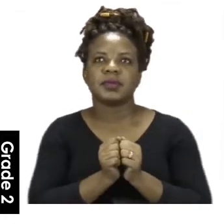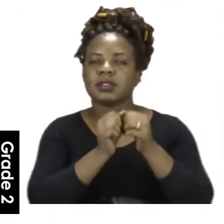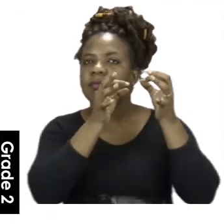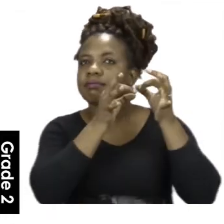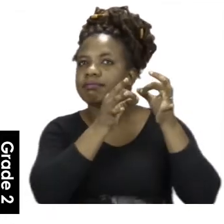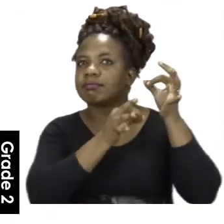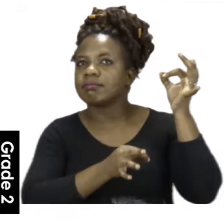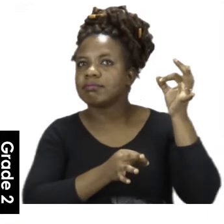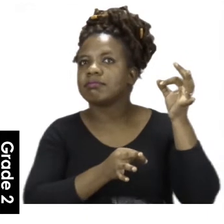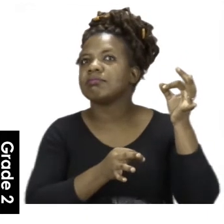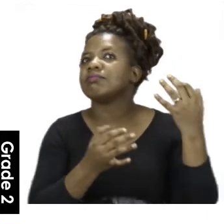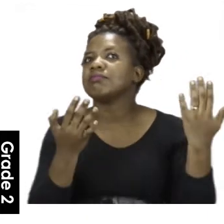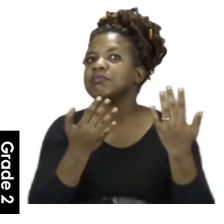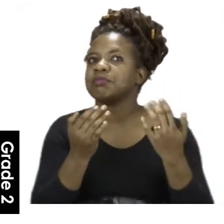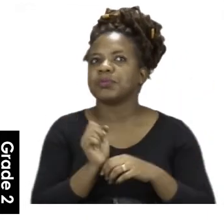computer,